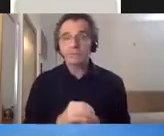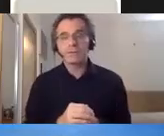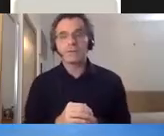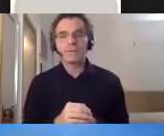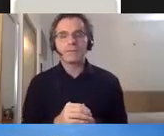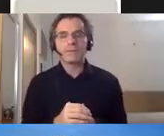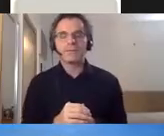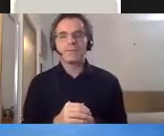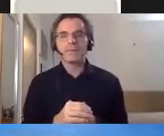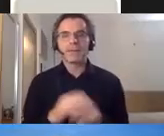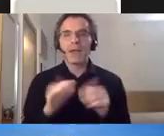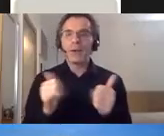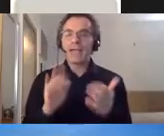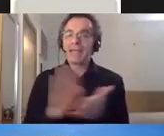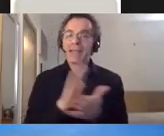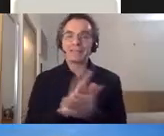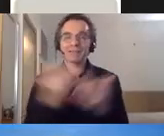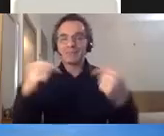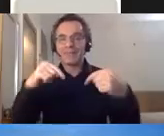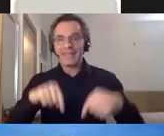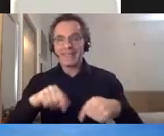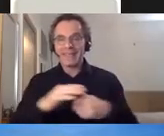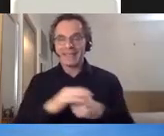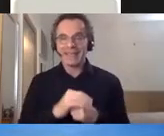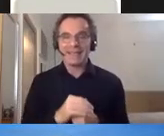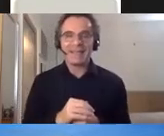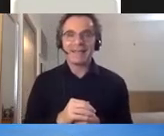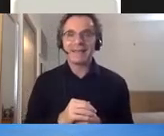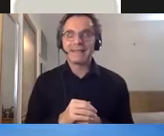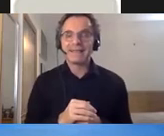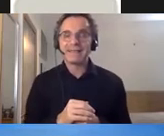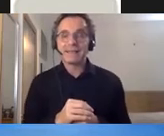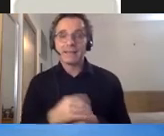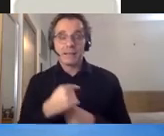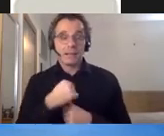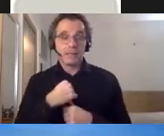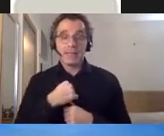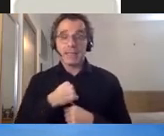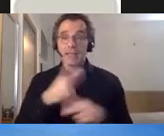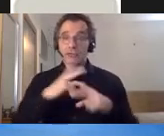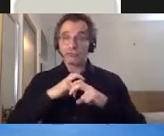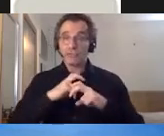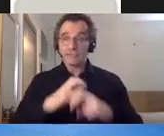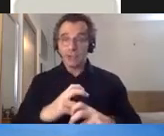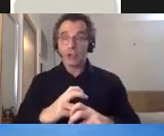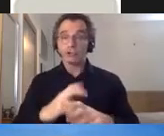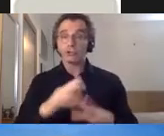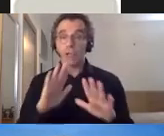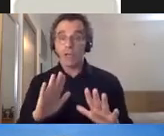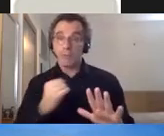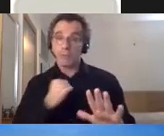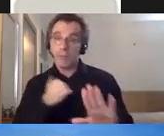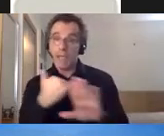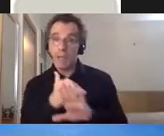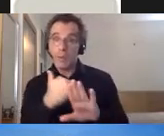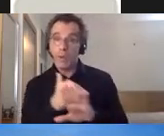Hi, everyone. It's a pleasure to be here. My name is Armineh Soorenian. I am the researcher for a project conducted by ALFI, Alliance